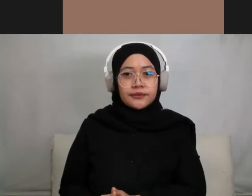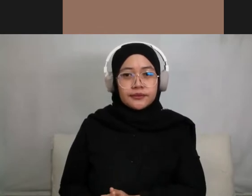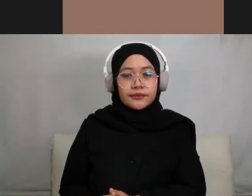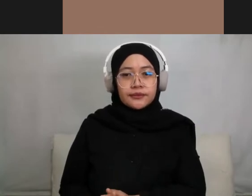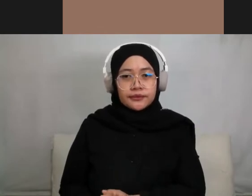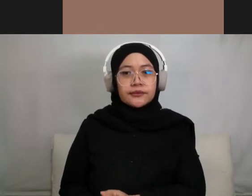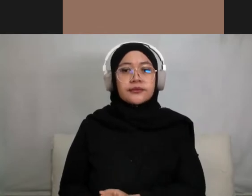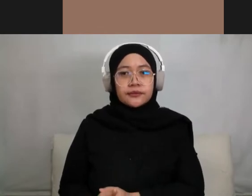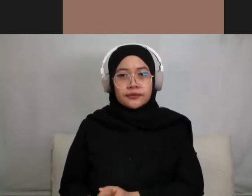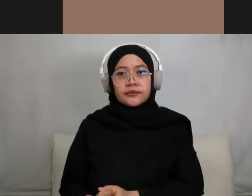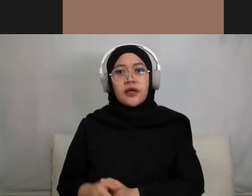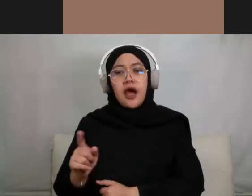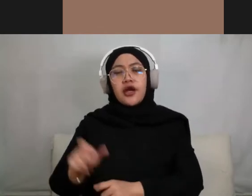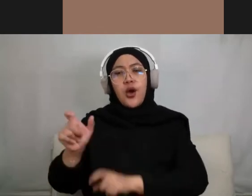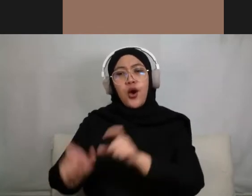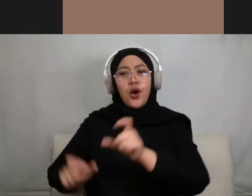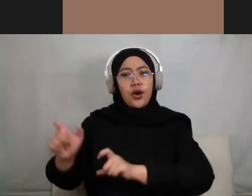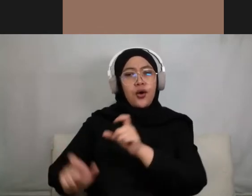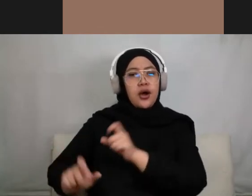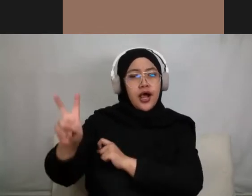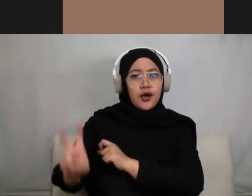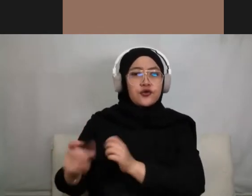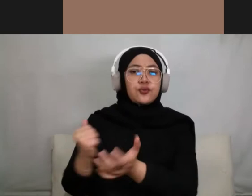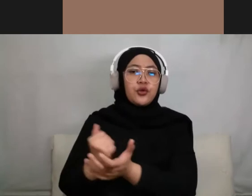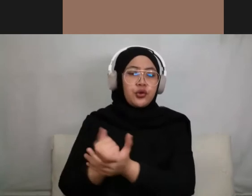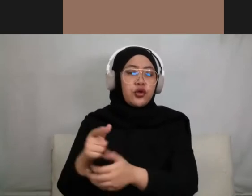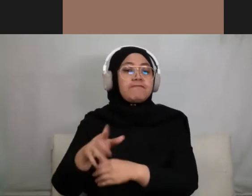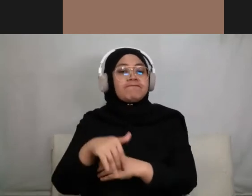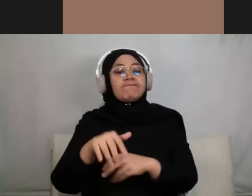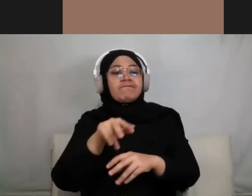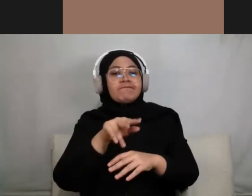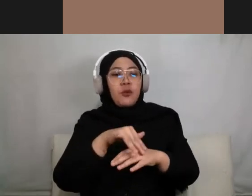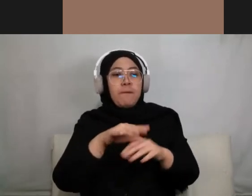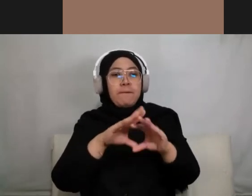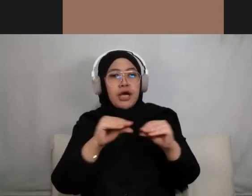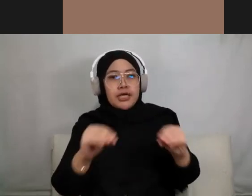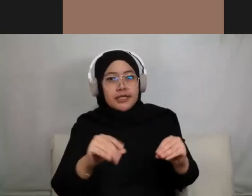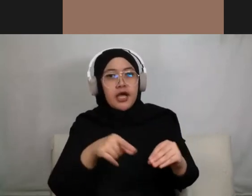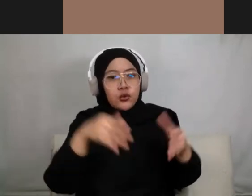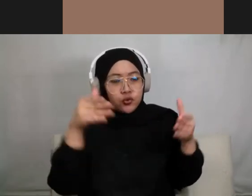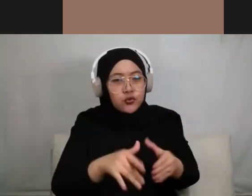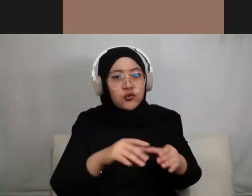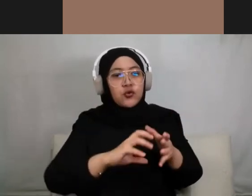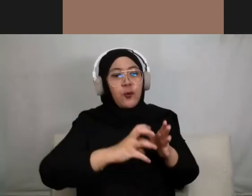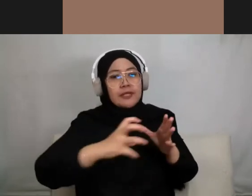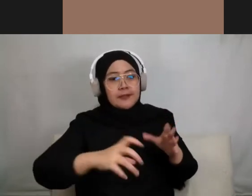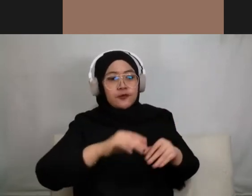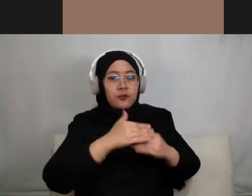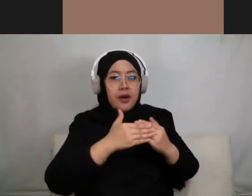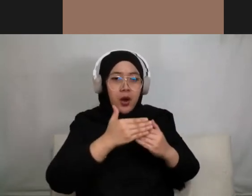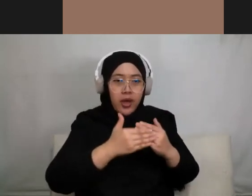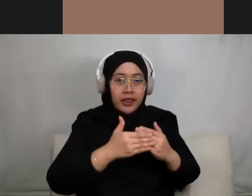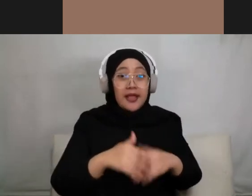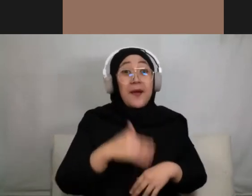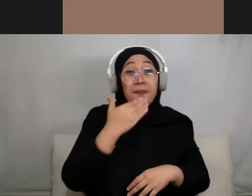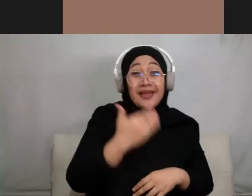about in overall capacity, if I talk about, that was around 0.8 person per